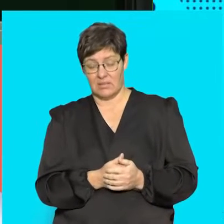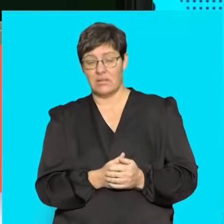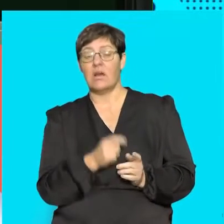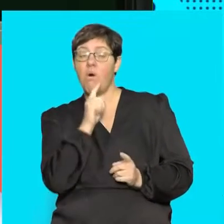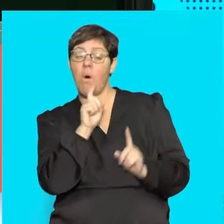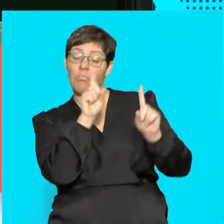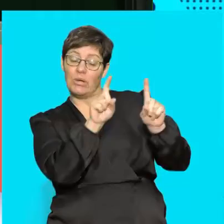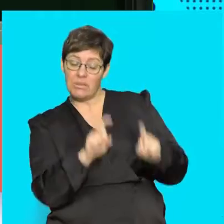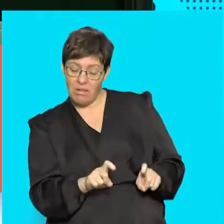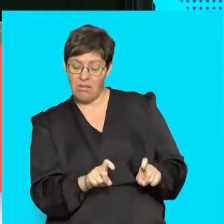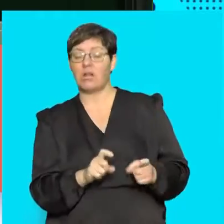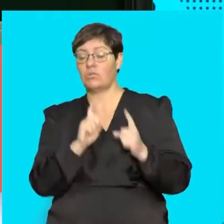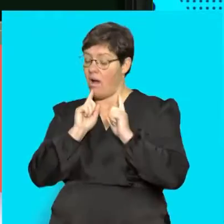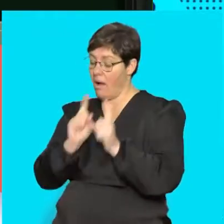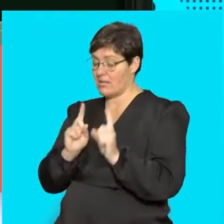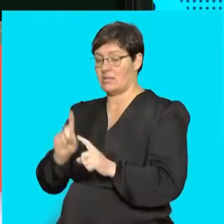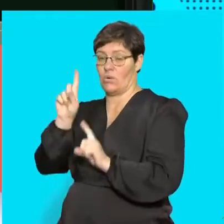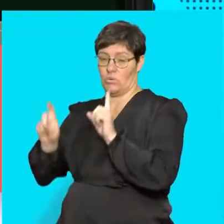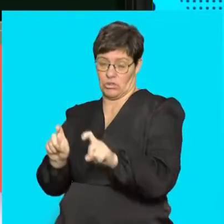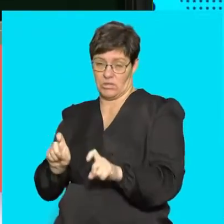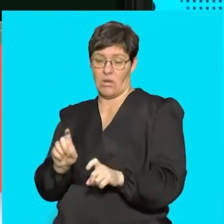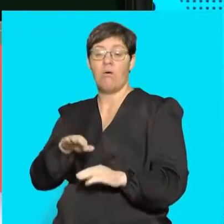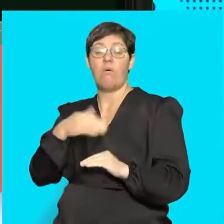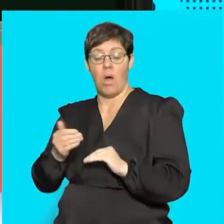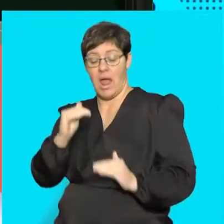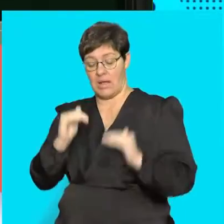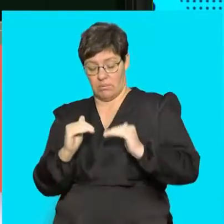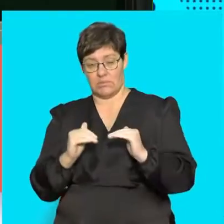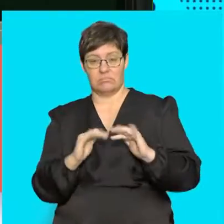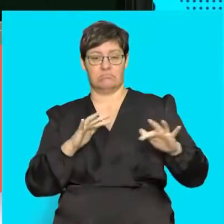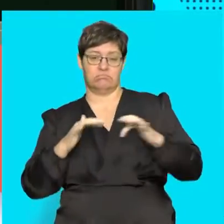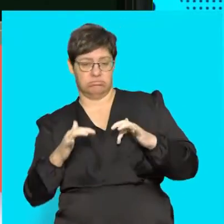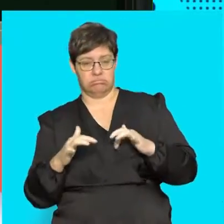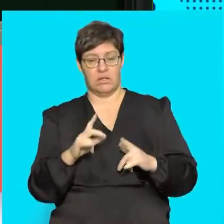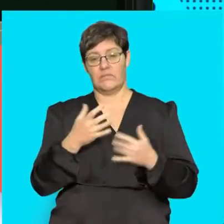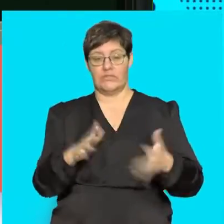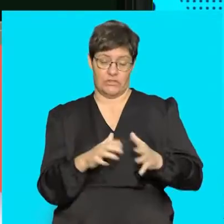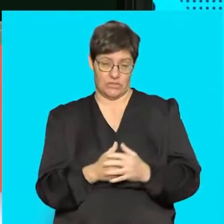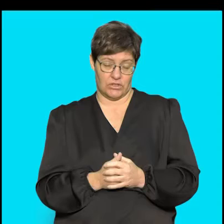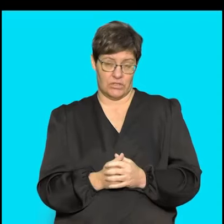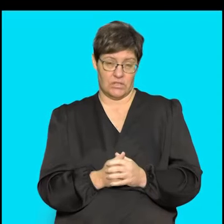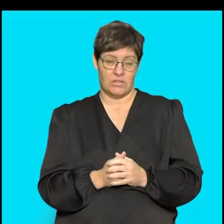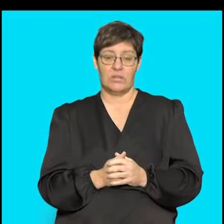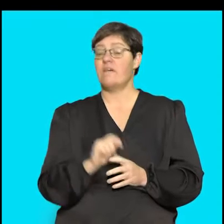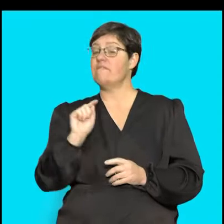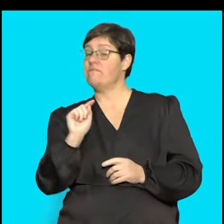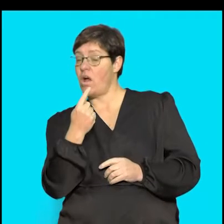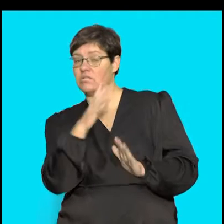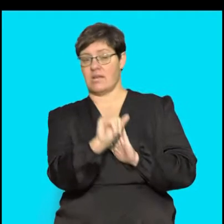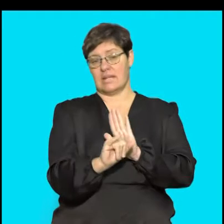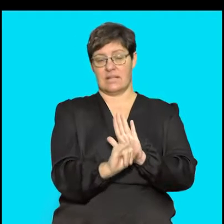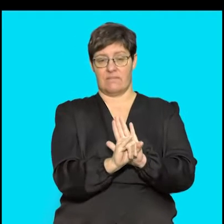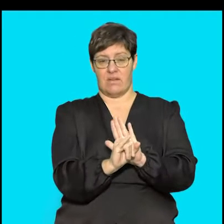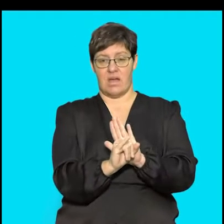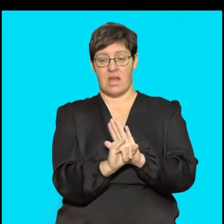we use Le Chatelier's principle to answer questions after equilibrium has been disturbed. So the first thing will always